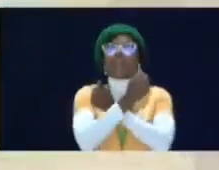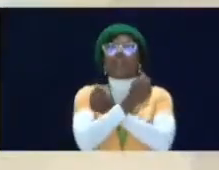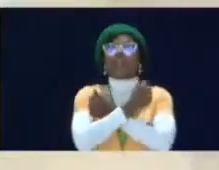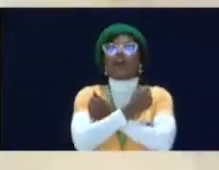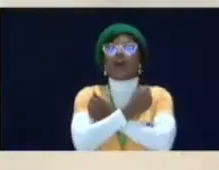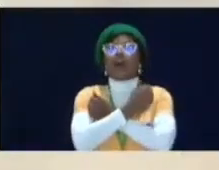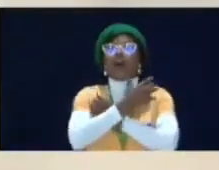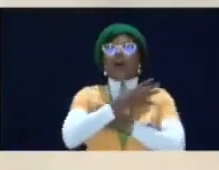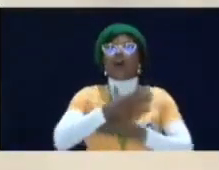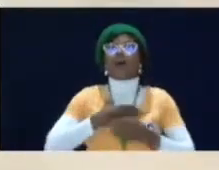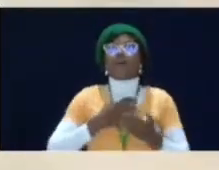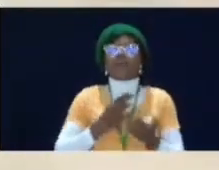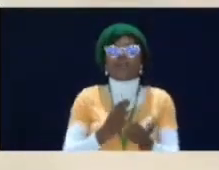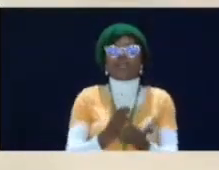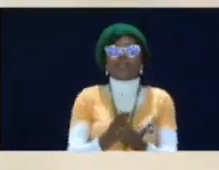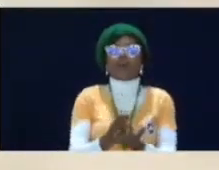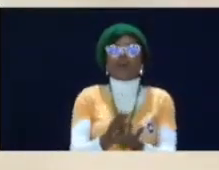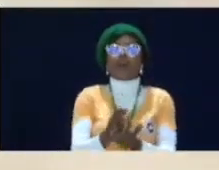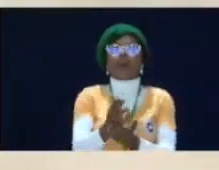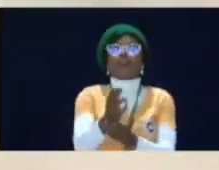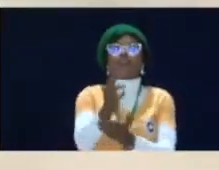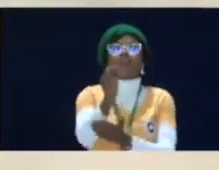in love